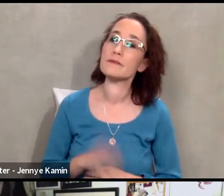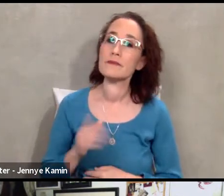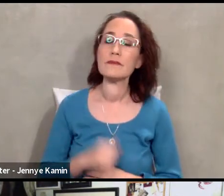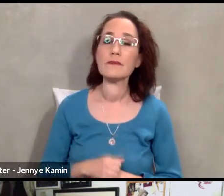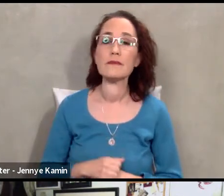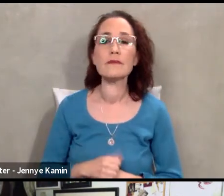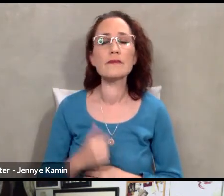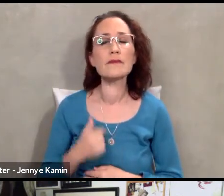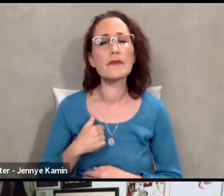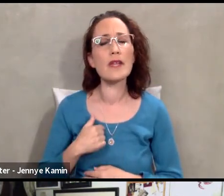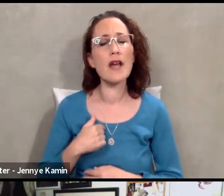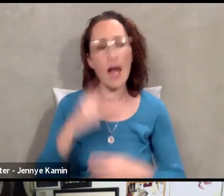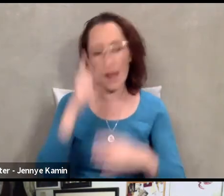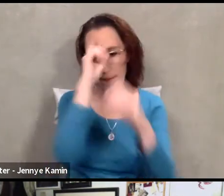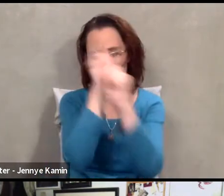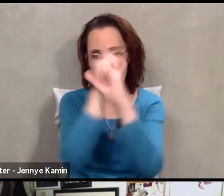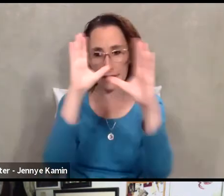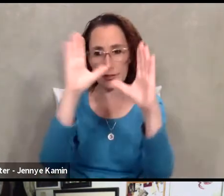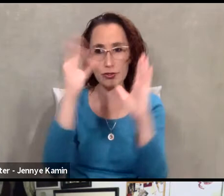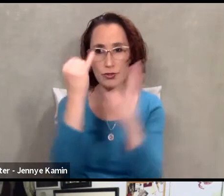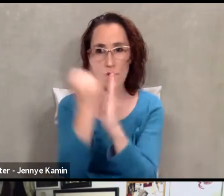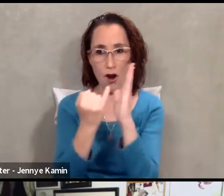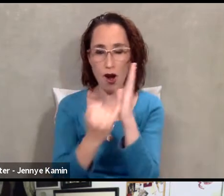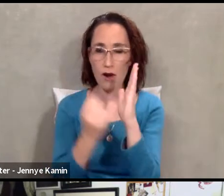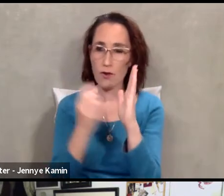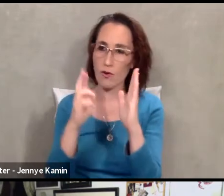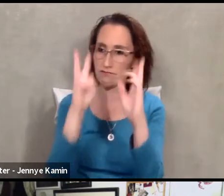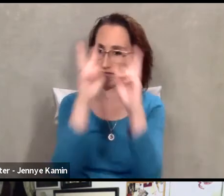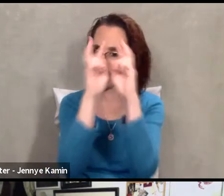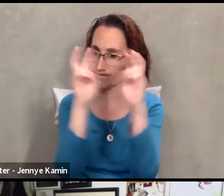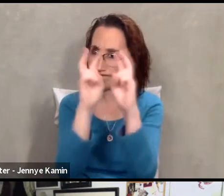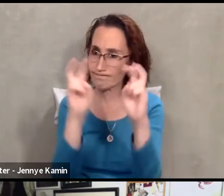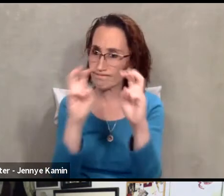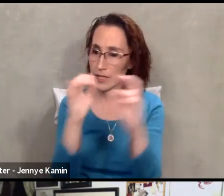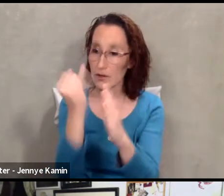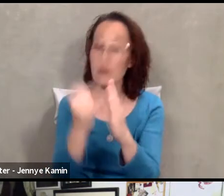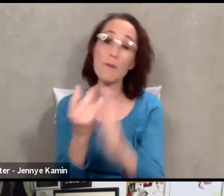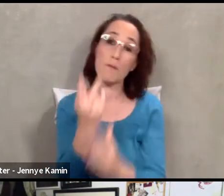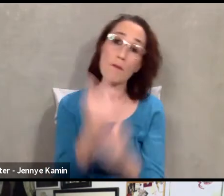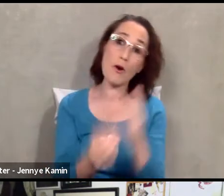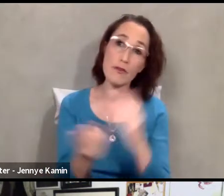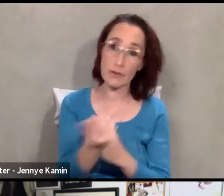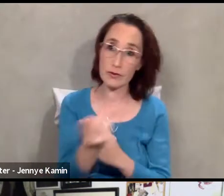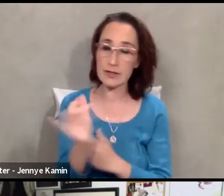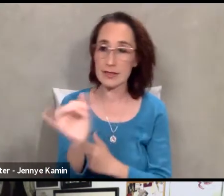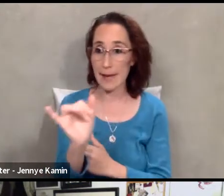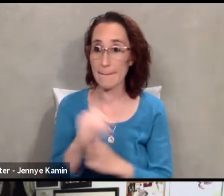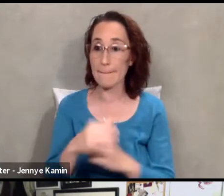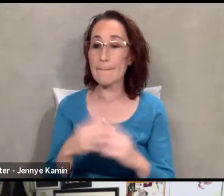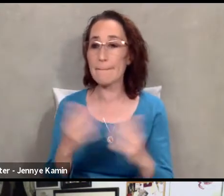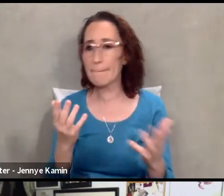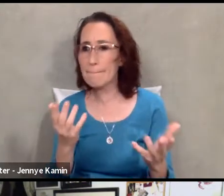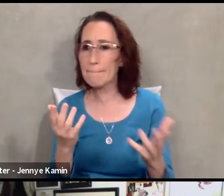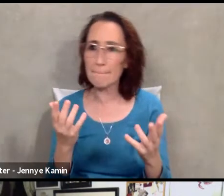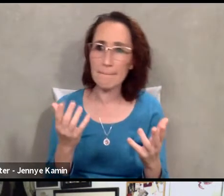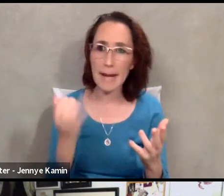about your art, I think this is true of both of you as artists, I think about your art as being not just